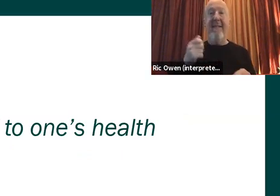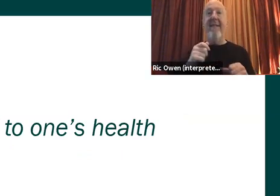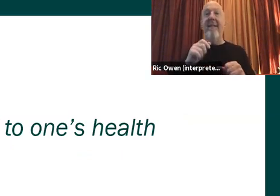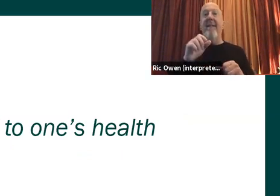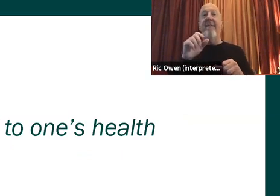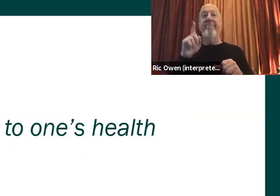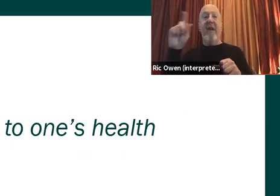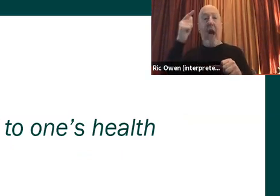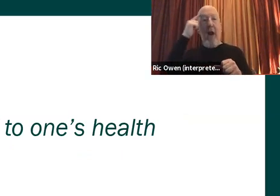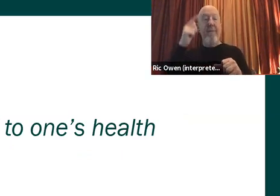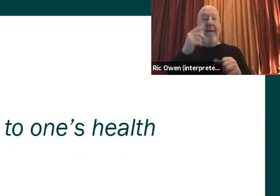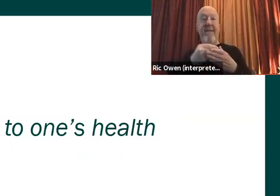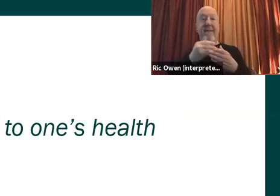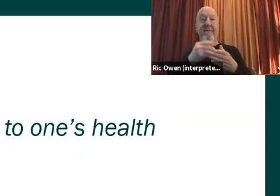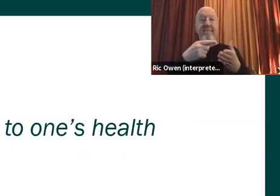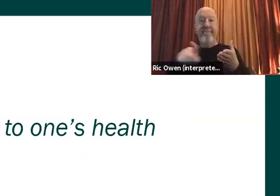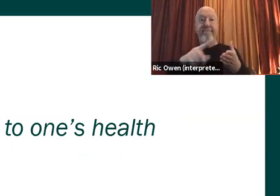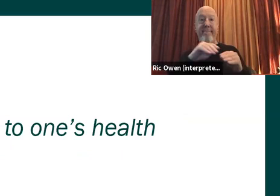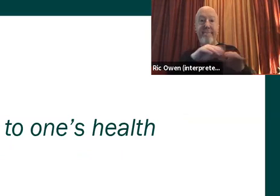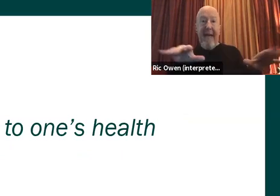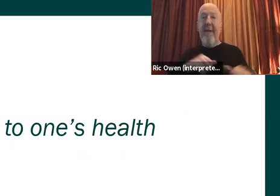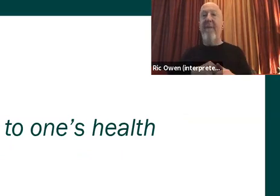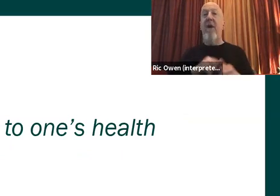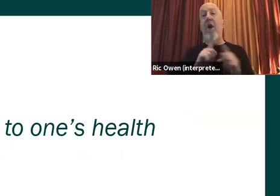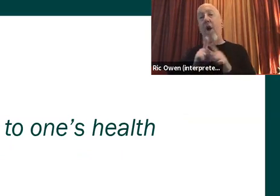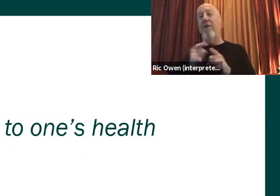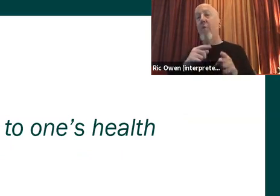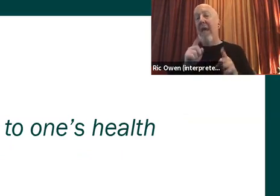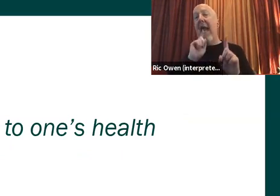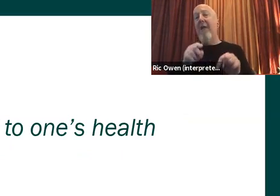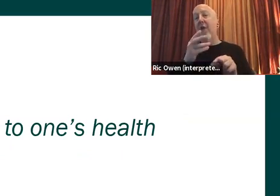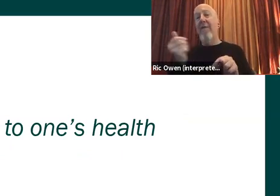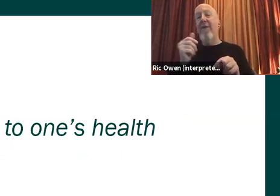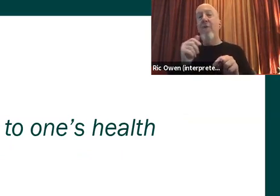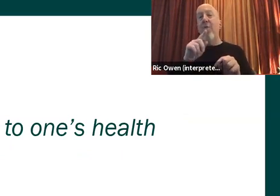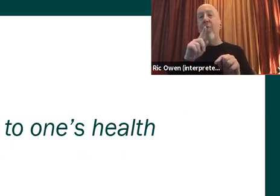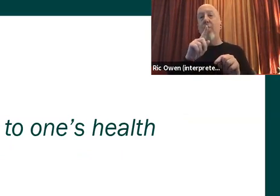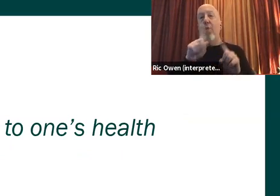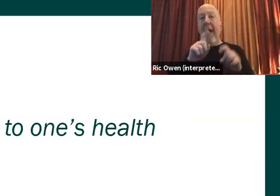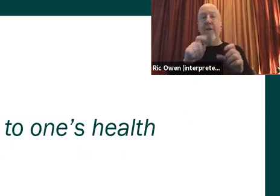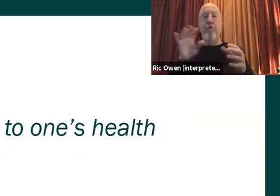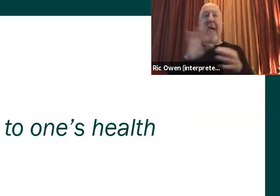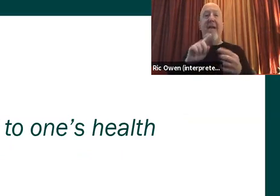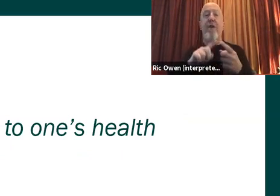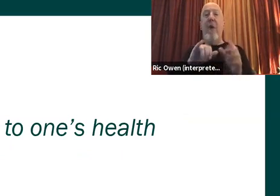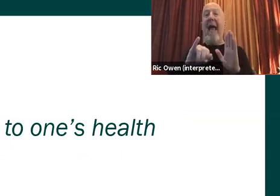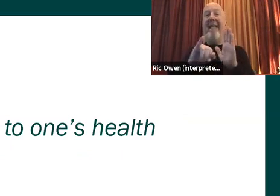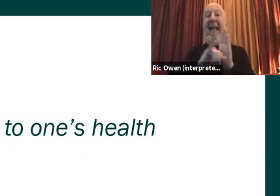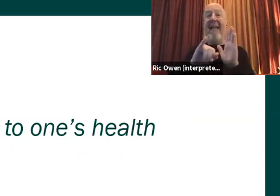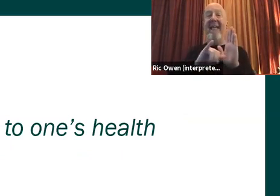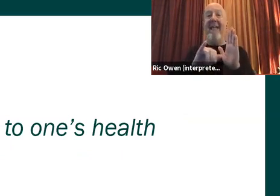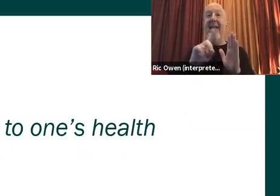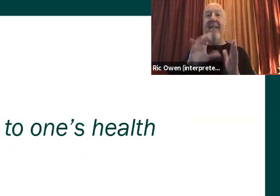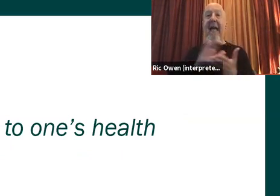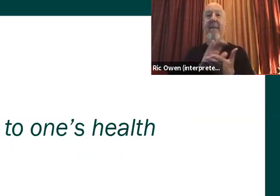and applying for them. We also answer a few questions about identity documents at TILDEF. I run